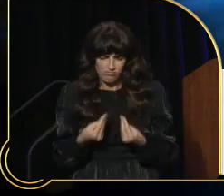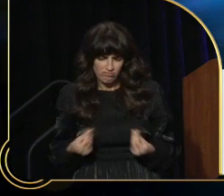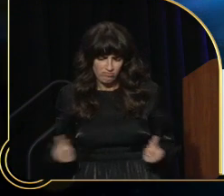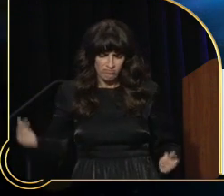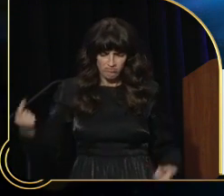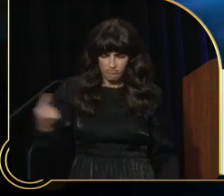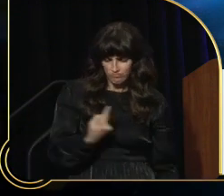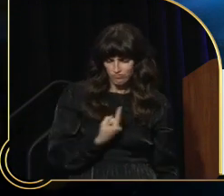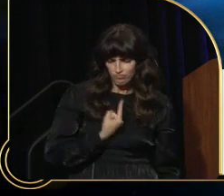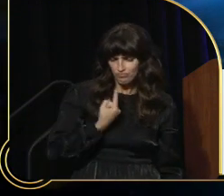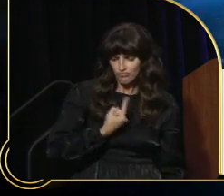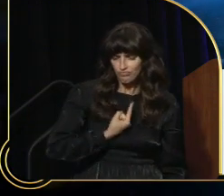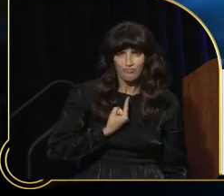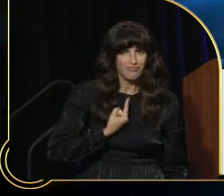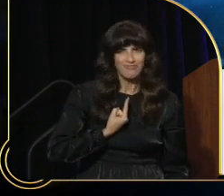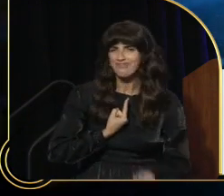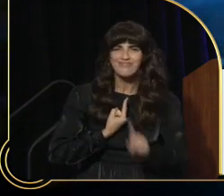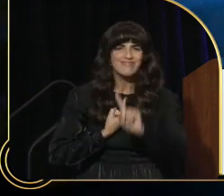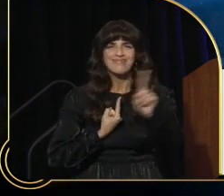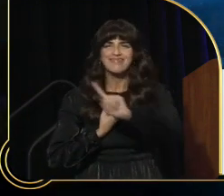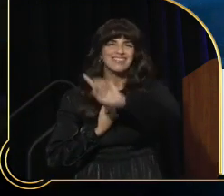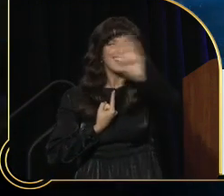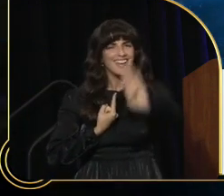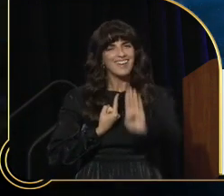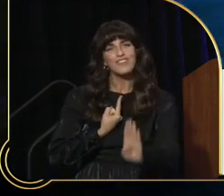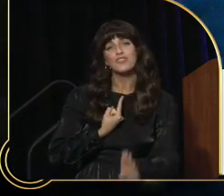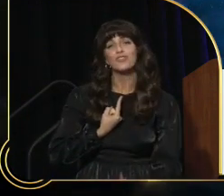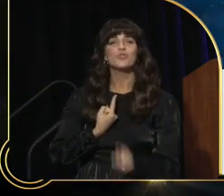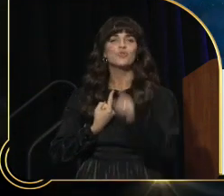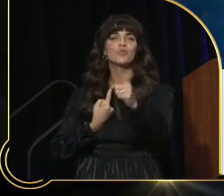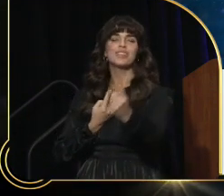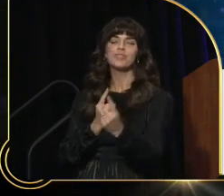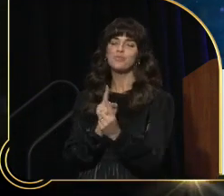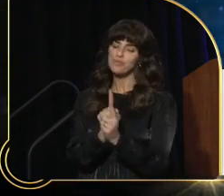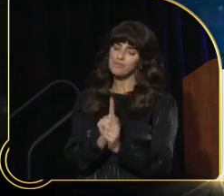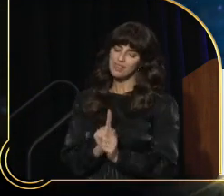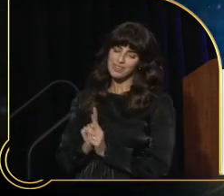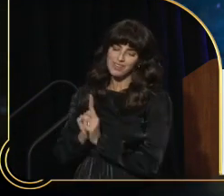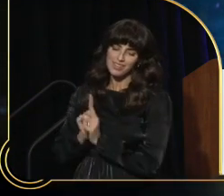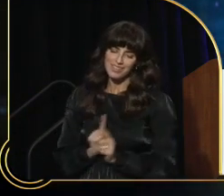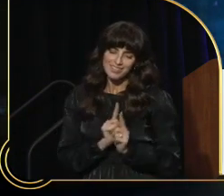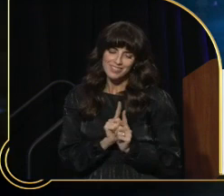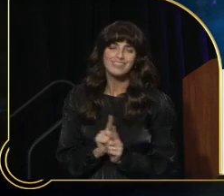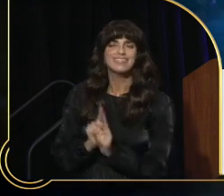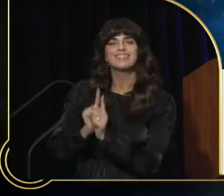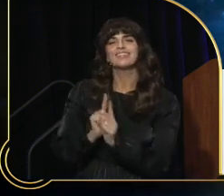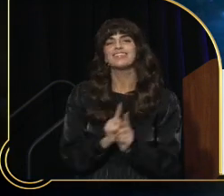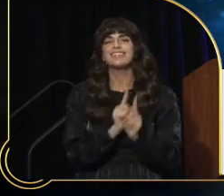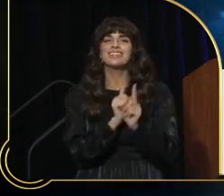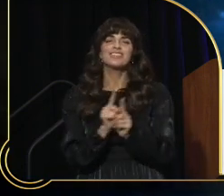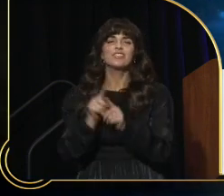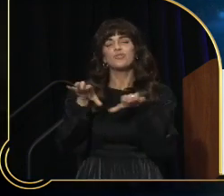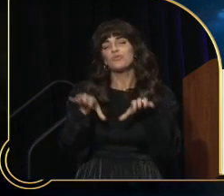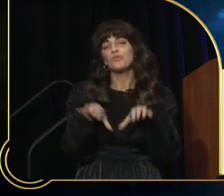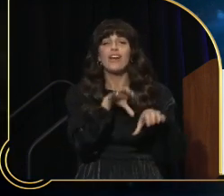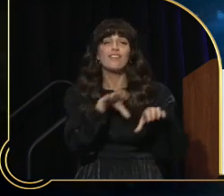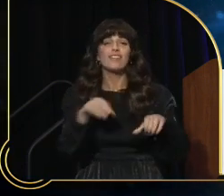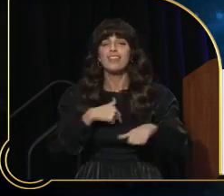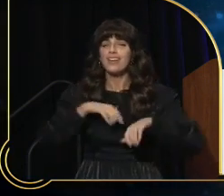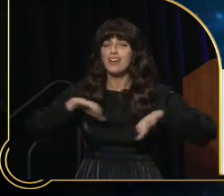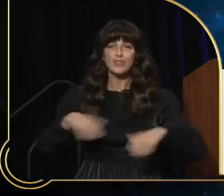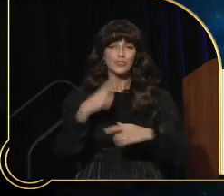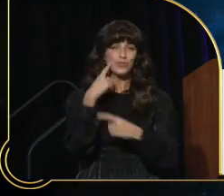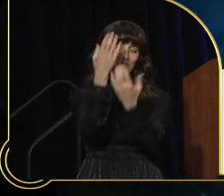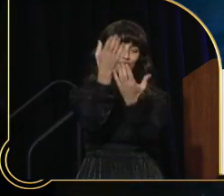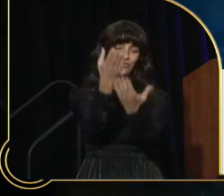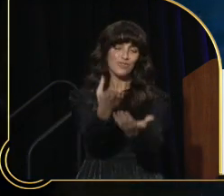me all alone I'll never be, long as you are here with me. You're in everything I see, and